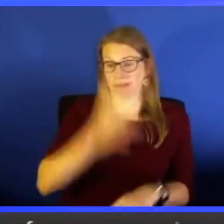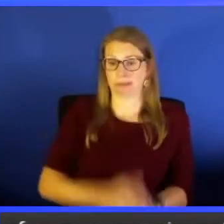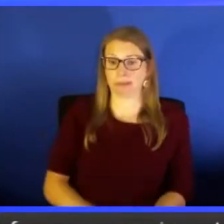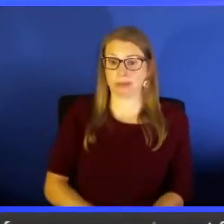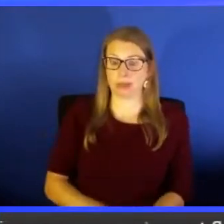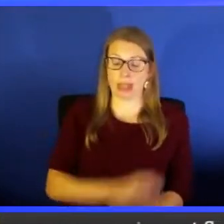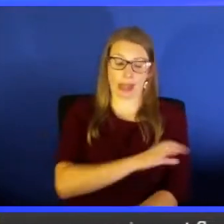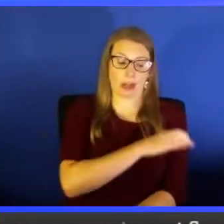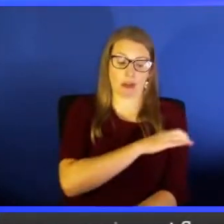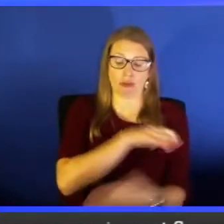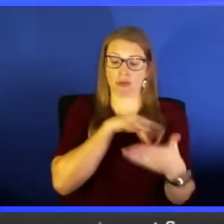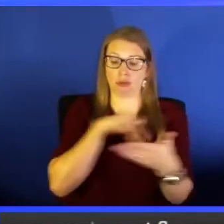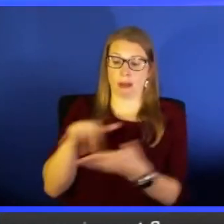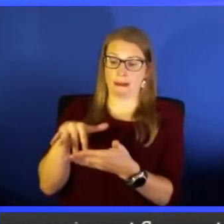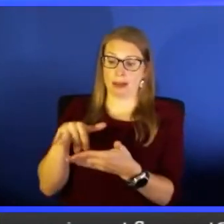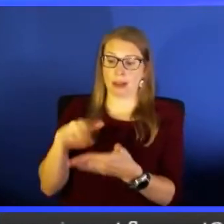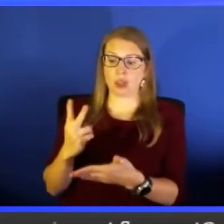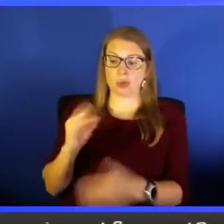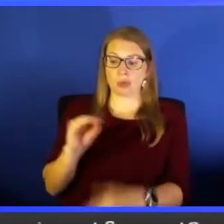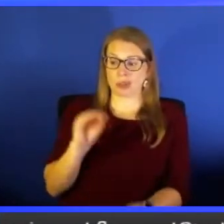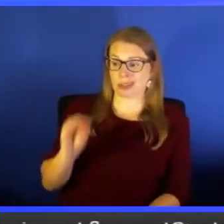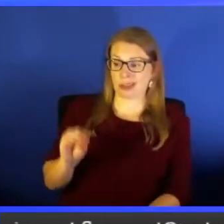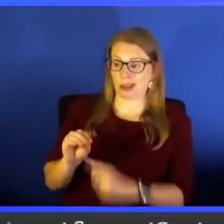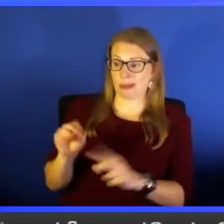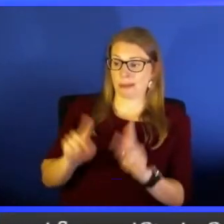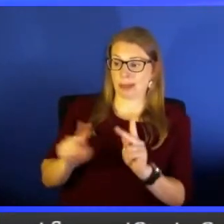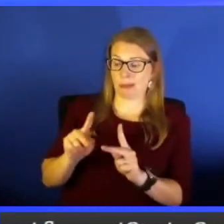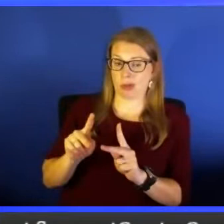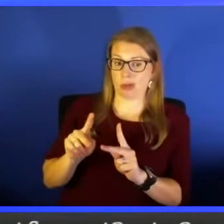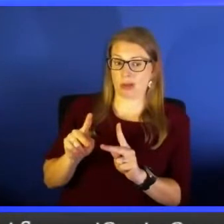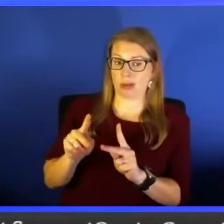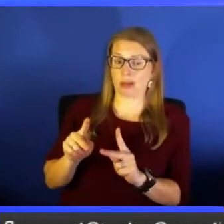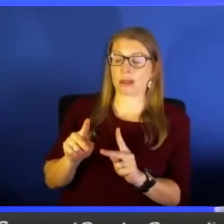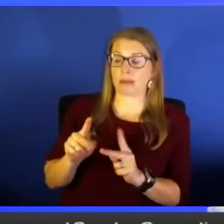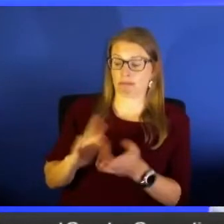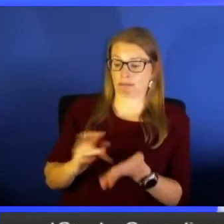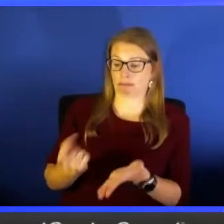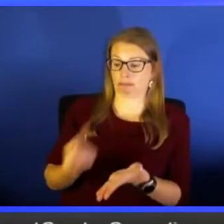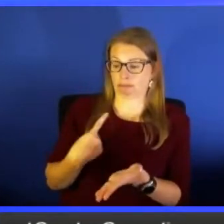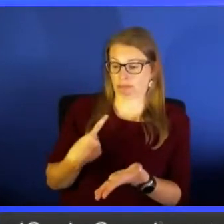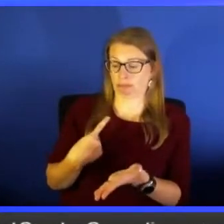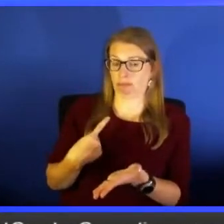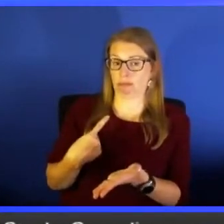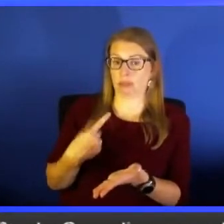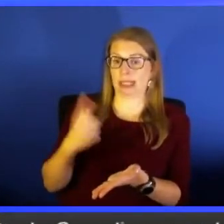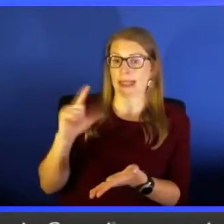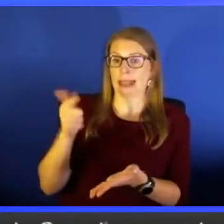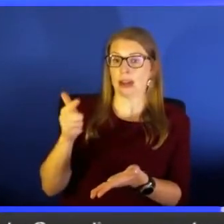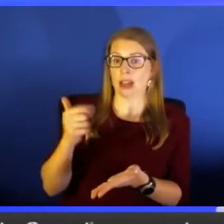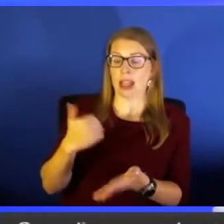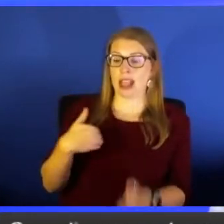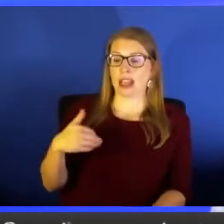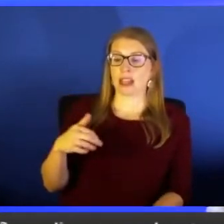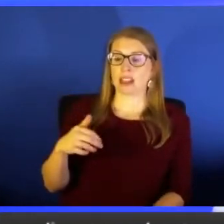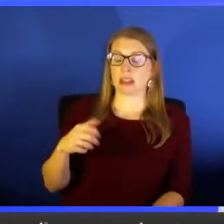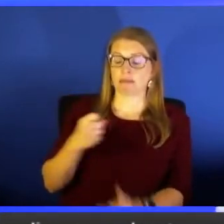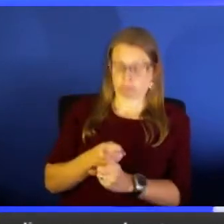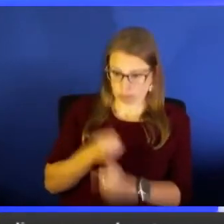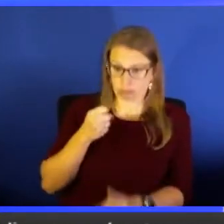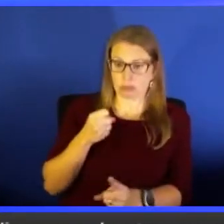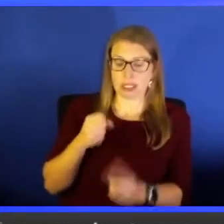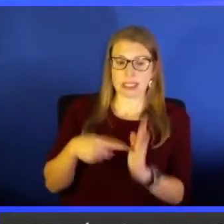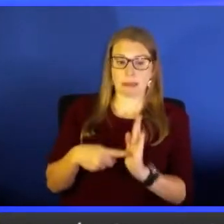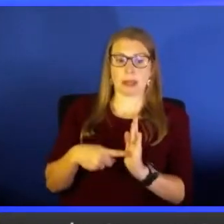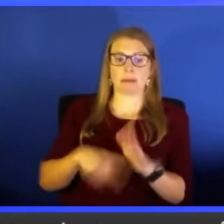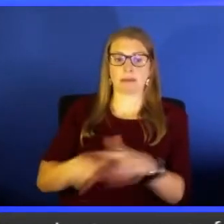2% of people in the clinical trials that took the medicine and then later on had a rebound in symptoms. But even what we